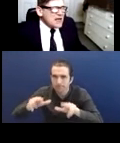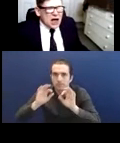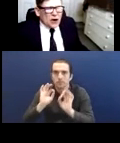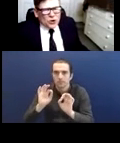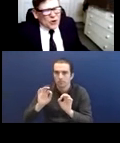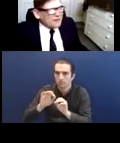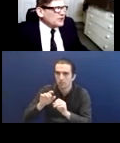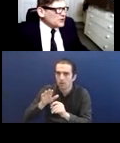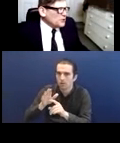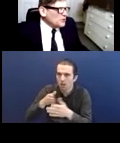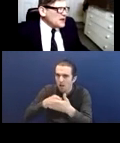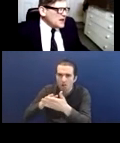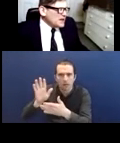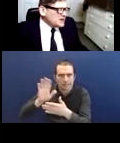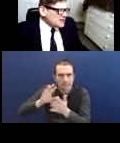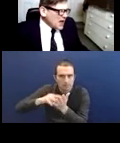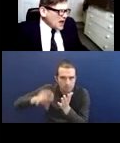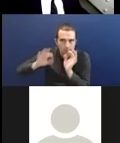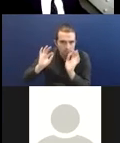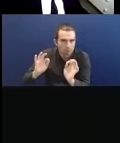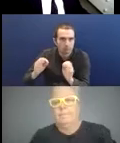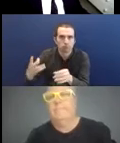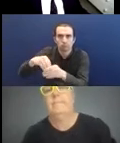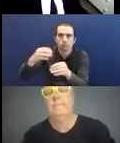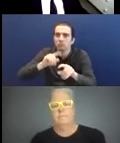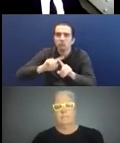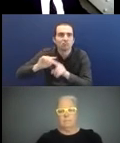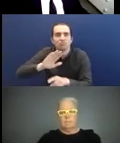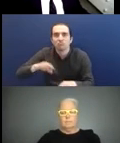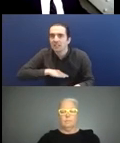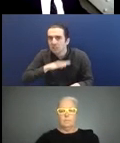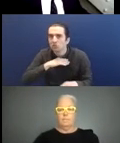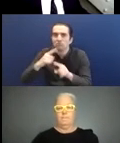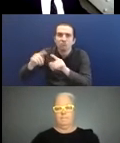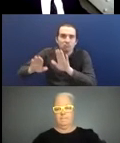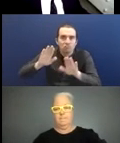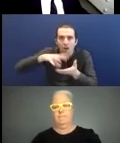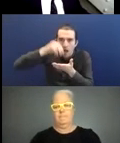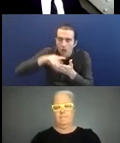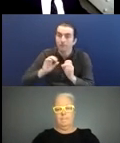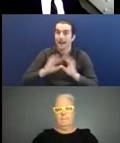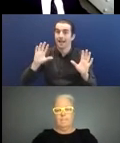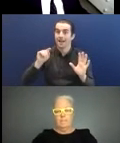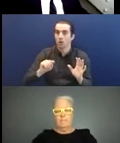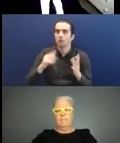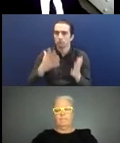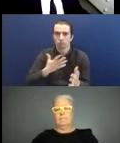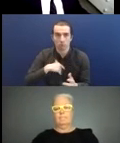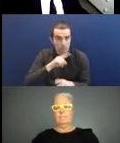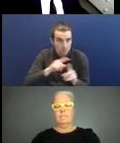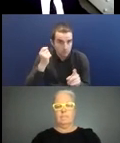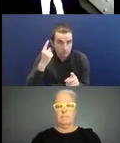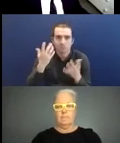statements, and all you have to do is decide for statement 1, 2, 3, 4, and 5 whether what's being described